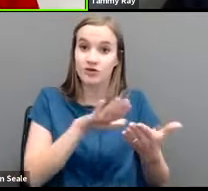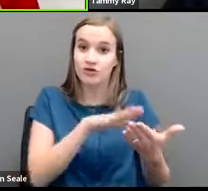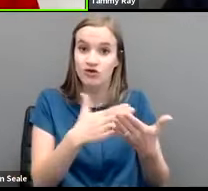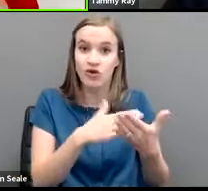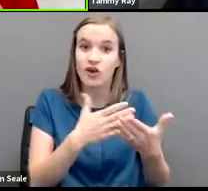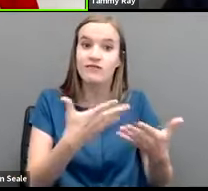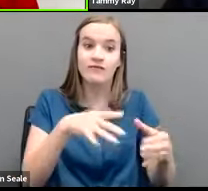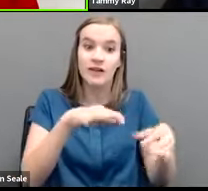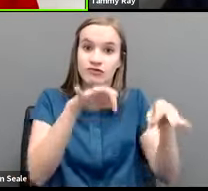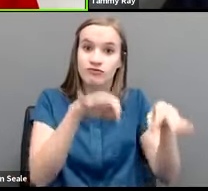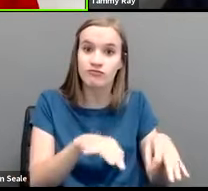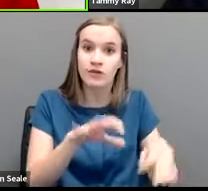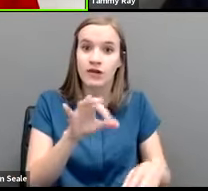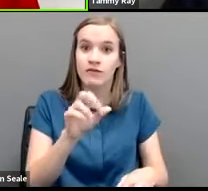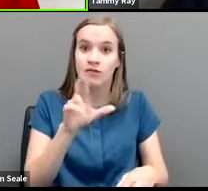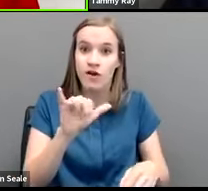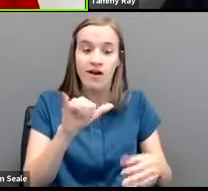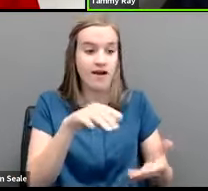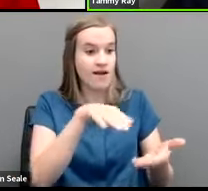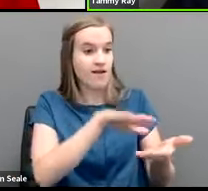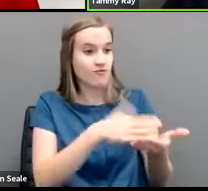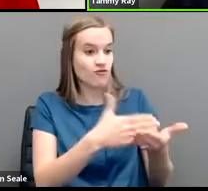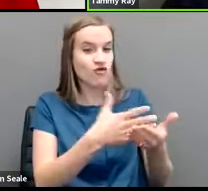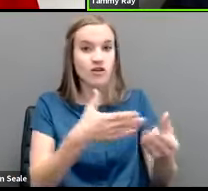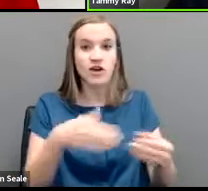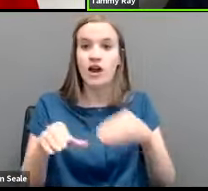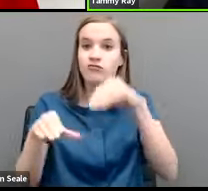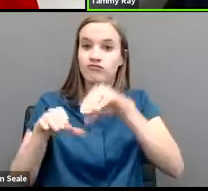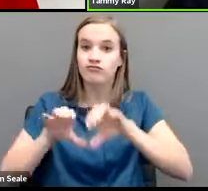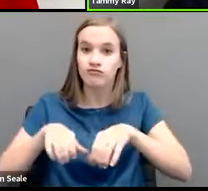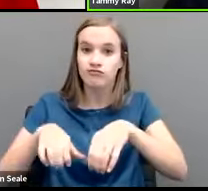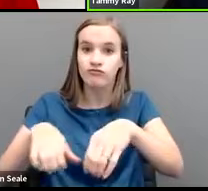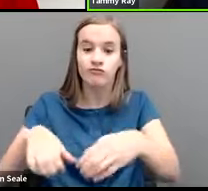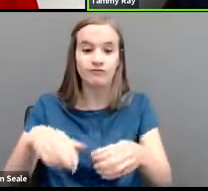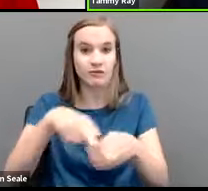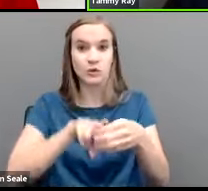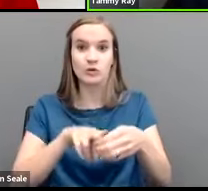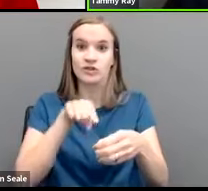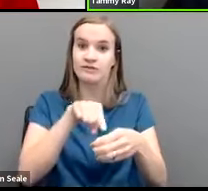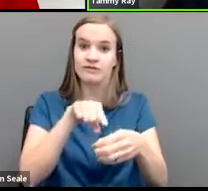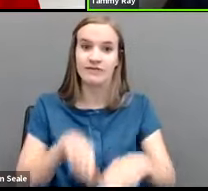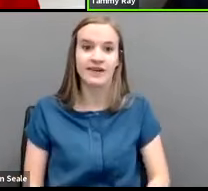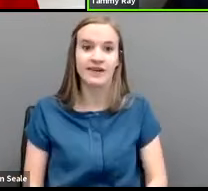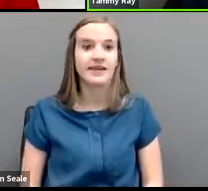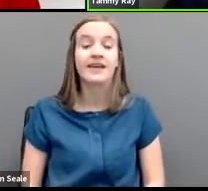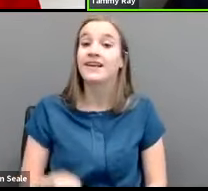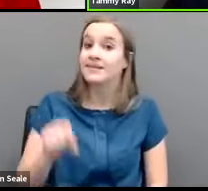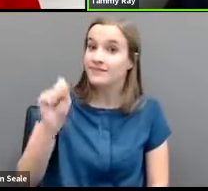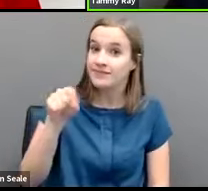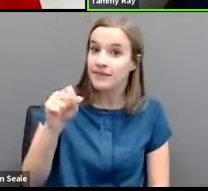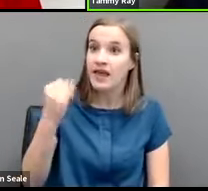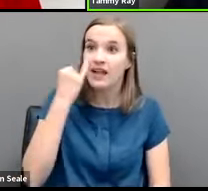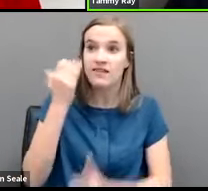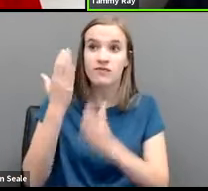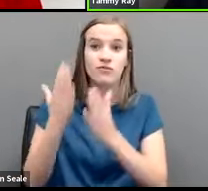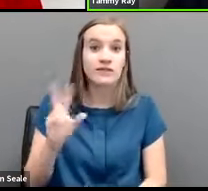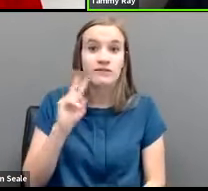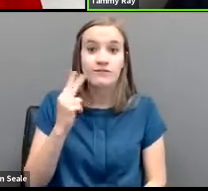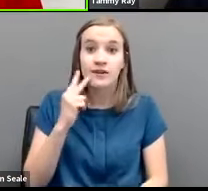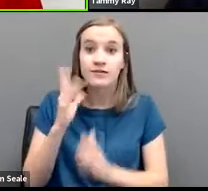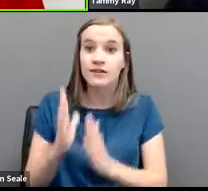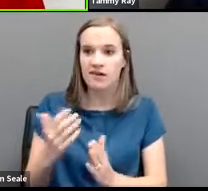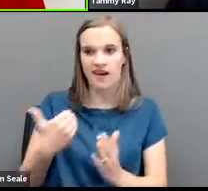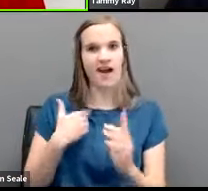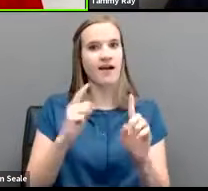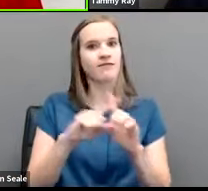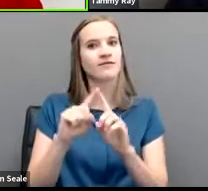battered and so it's cooked. So Yeah, and there's a lot of just vegetable options as well. So